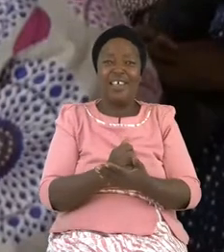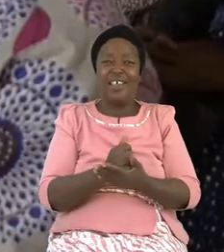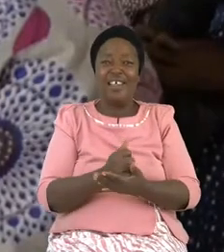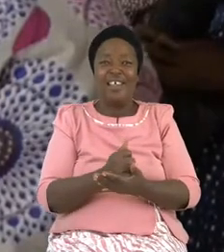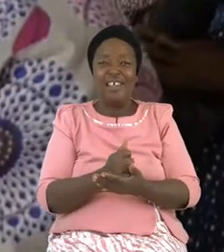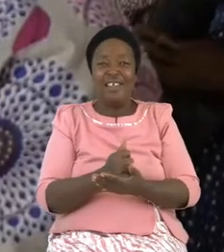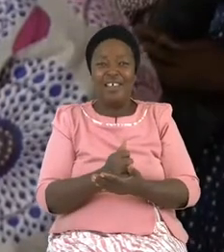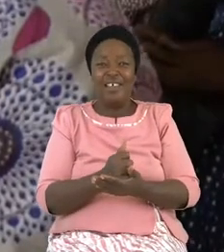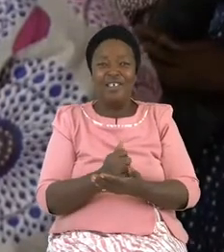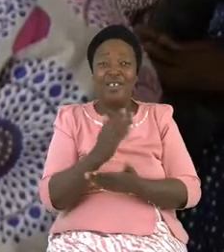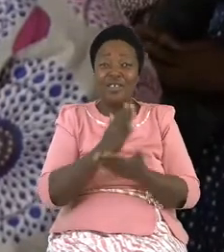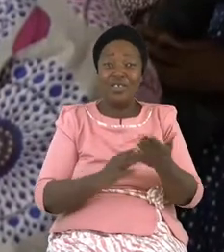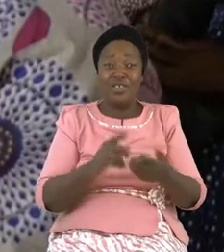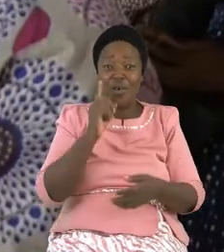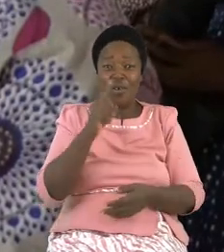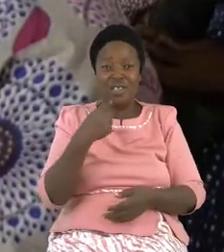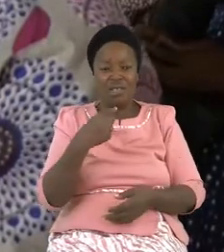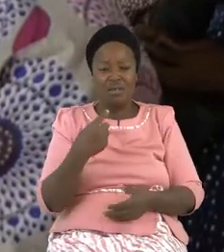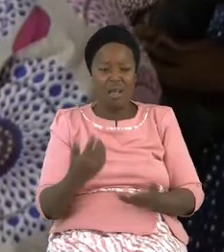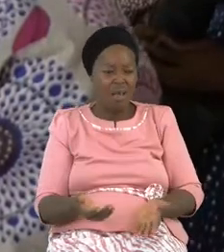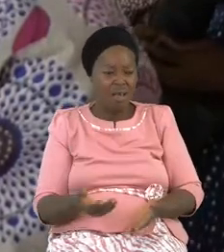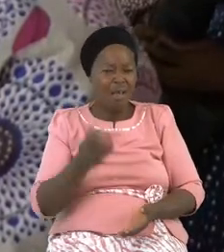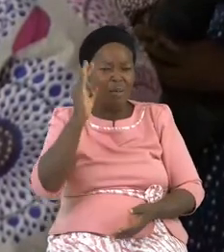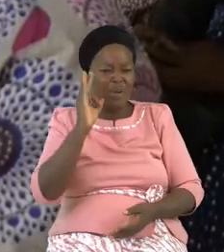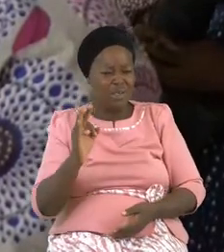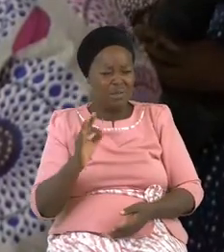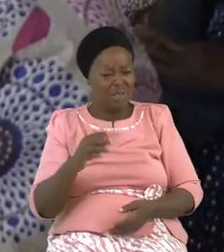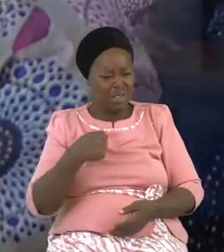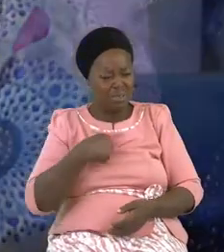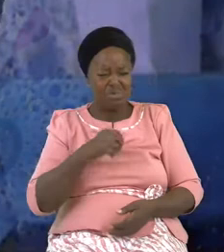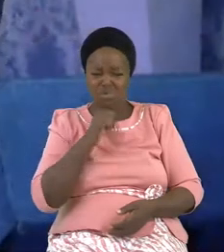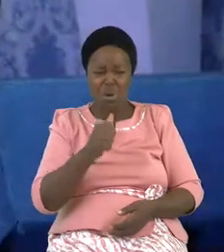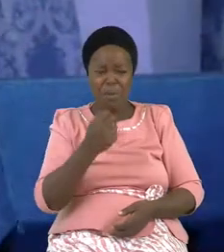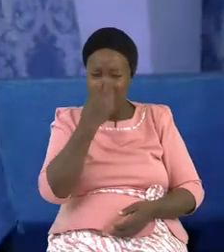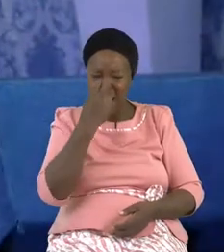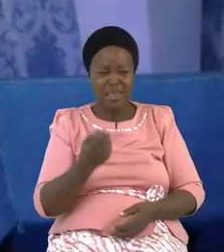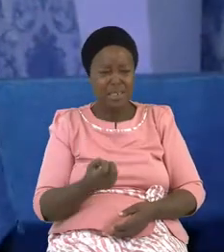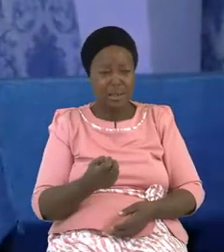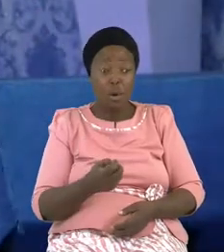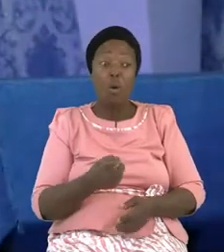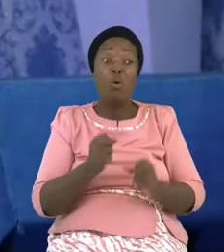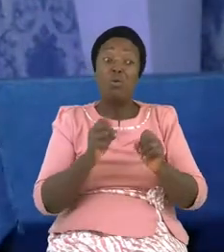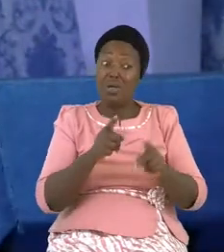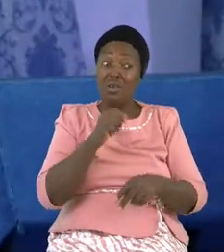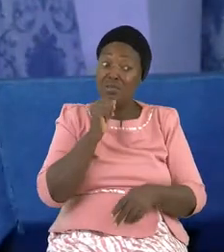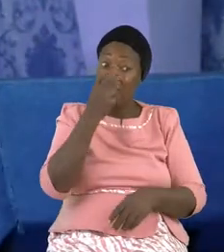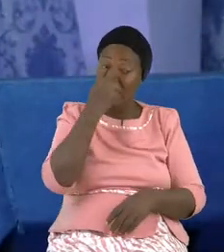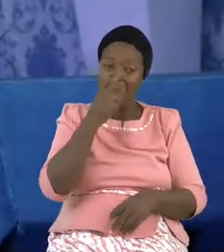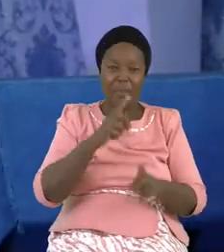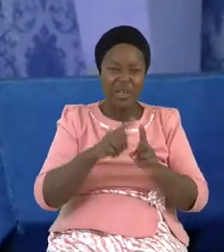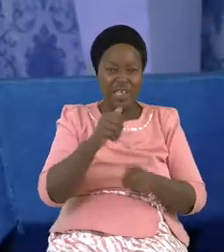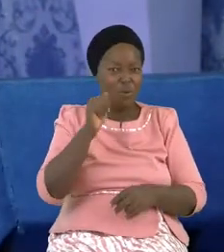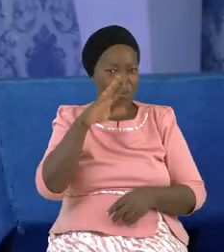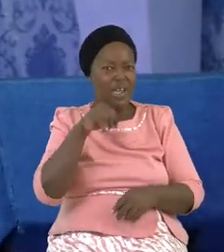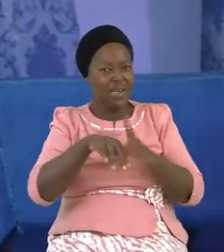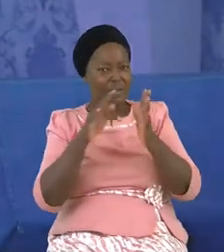Somebody says, but pastor, I'm not blind. Is that so? Is that so? There was a woman in the Bible.